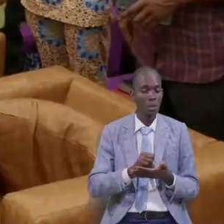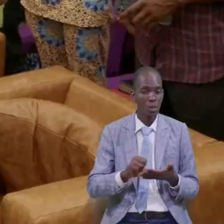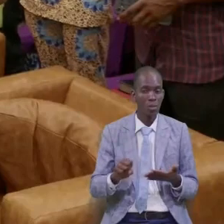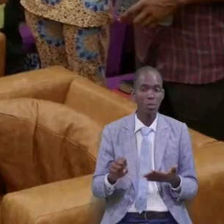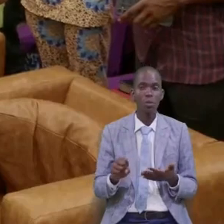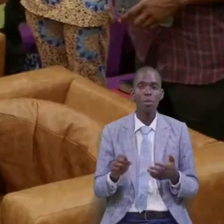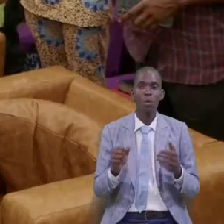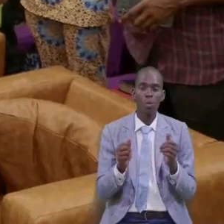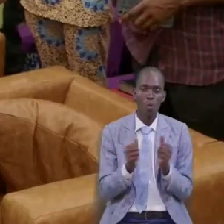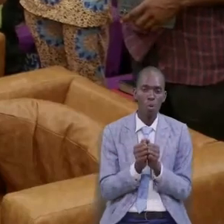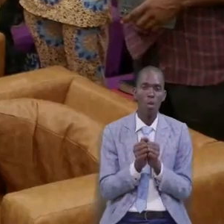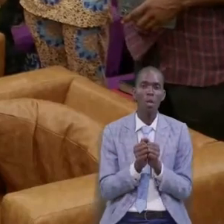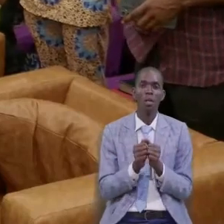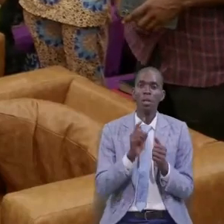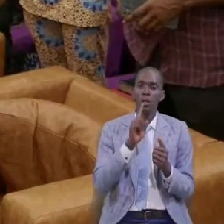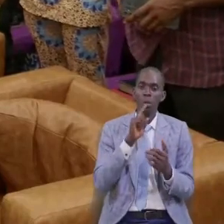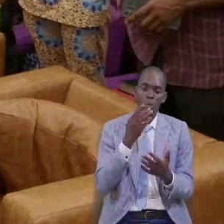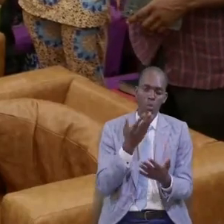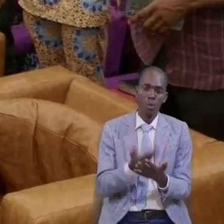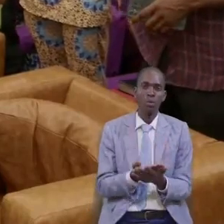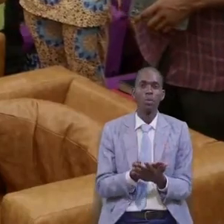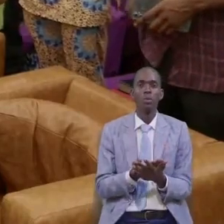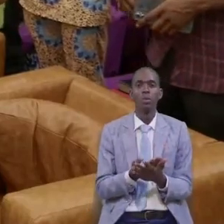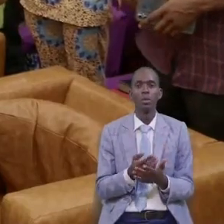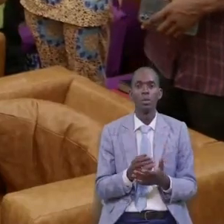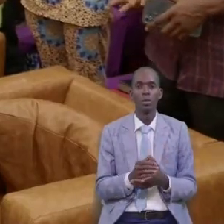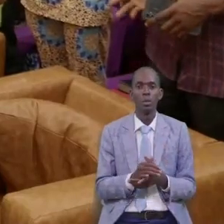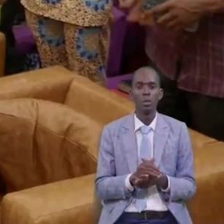Sanctification with evidence.